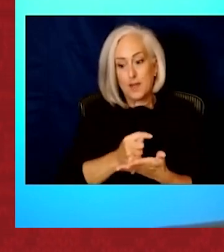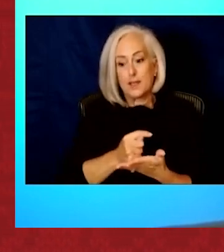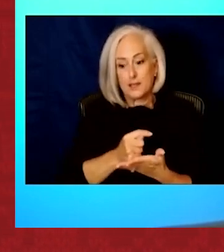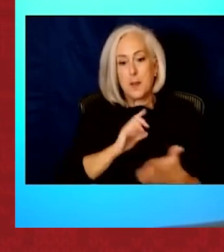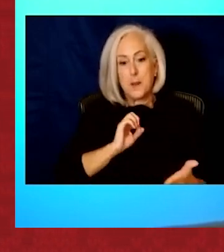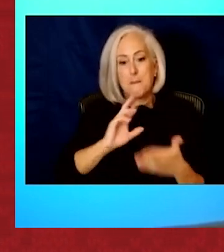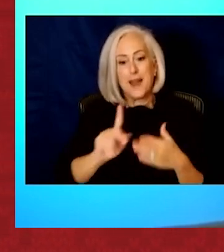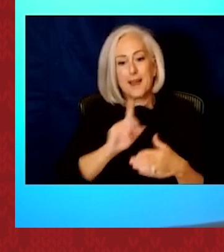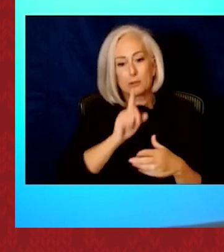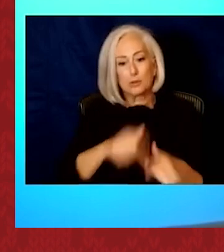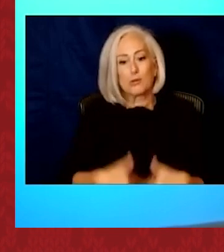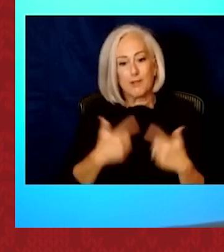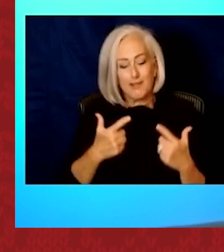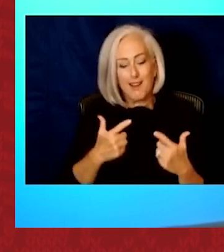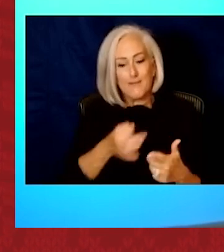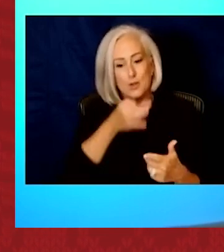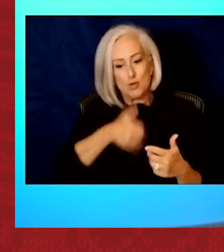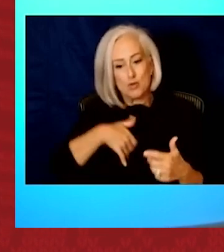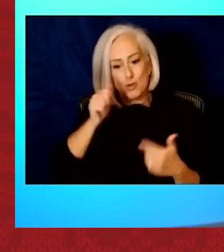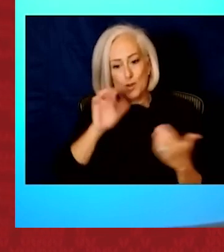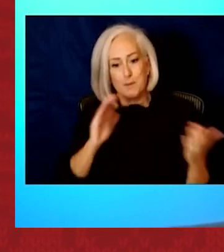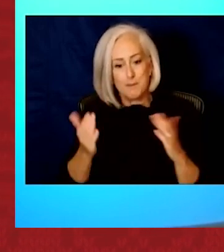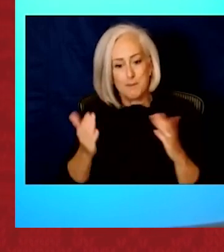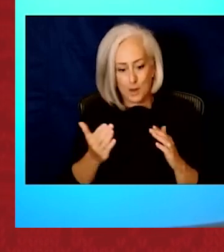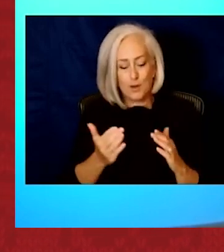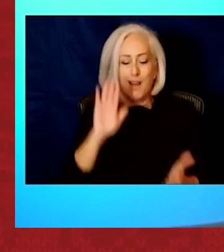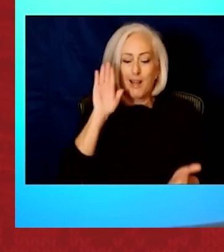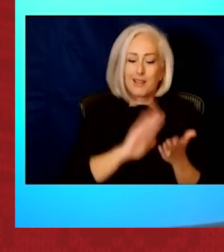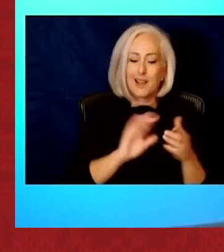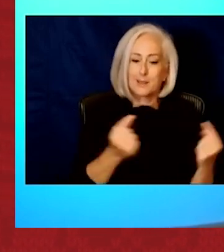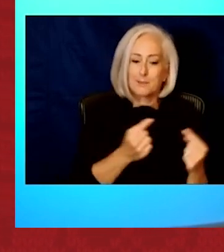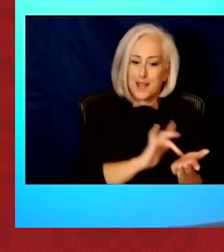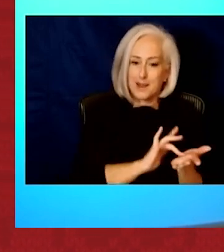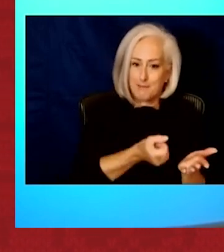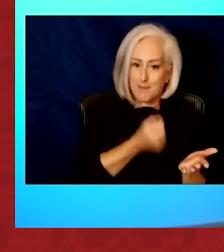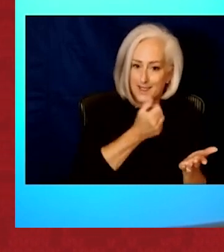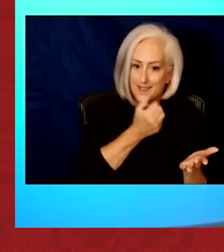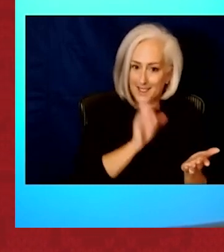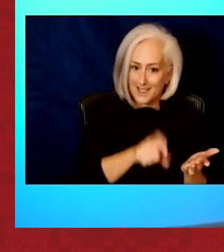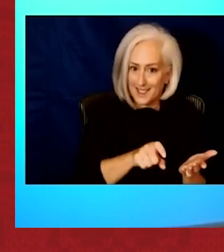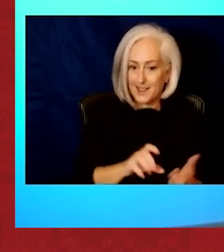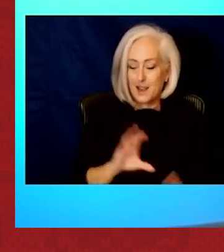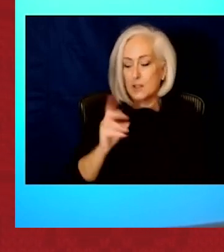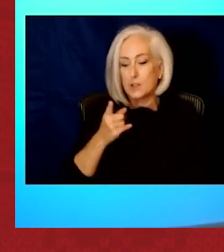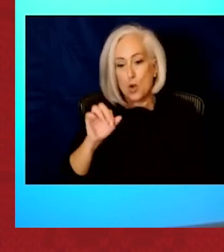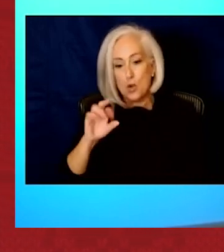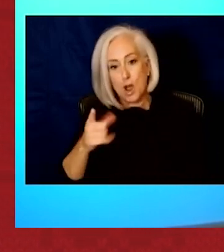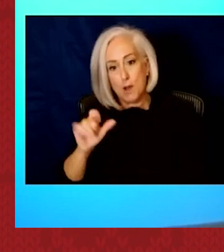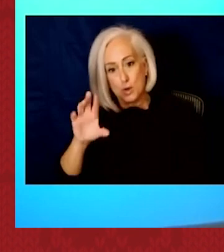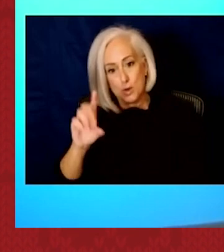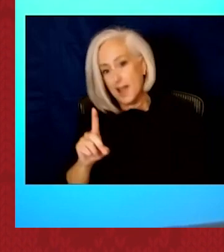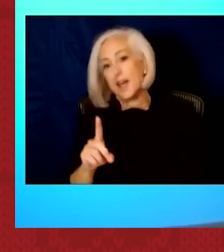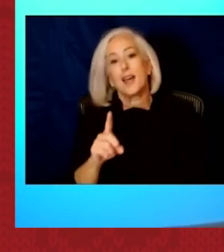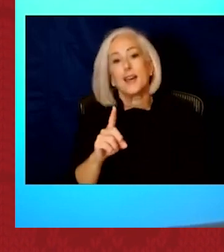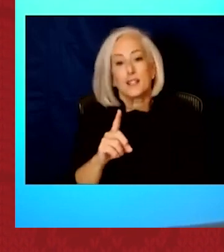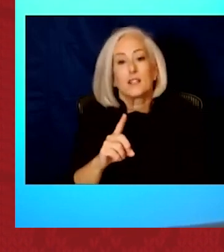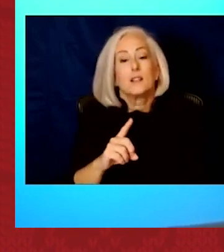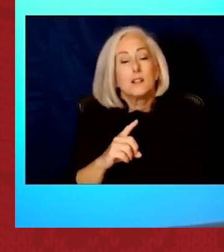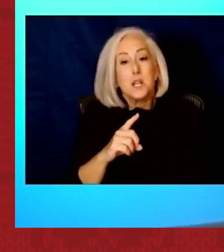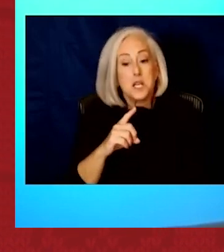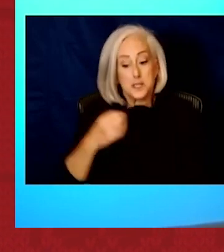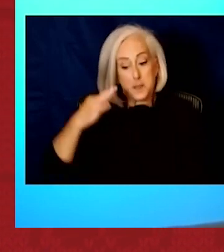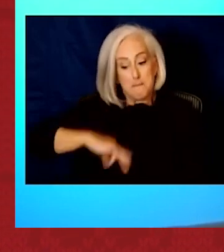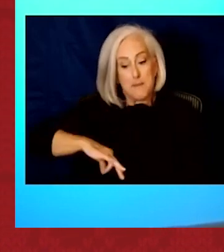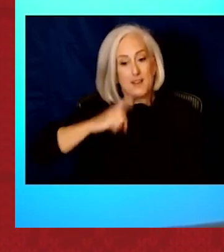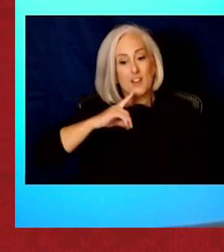less pain medication. So there's certainly benefits for getting antivenom in copperheads. Is it life-saving? I will